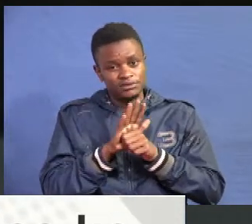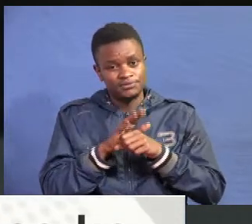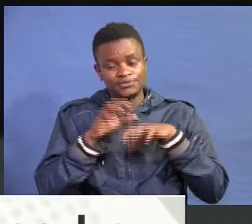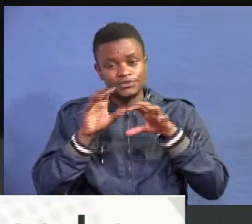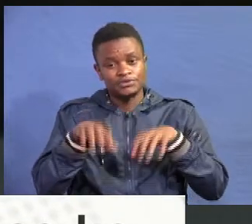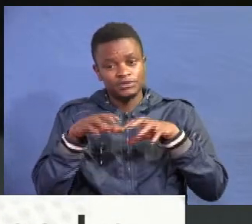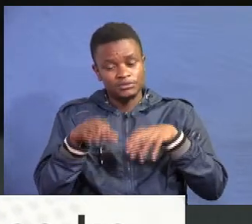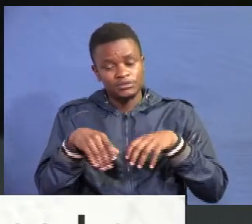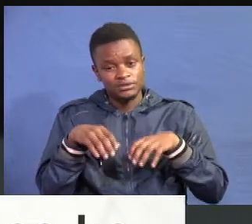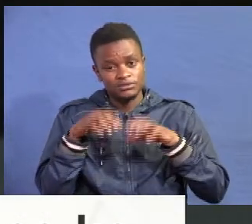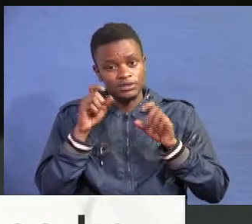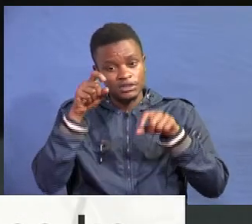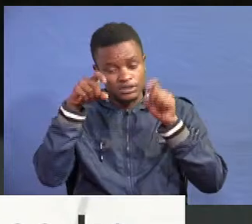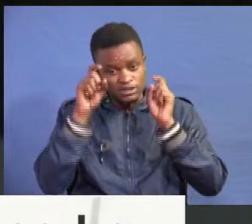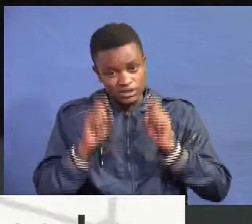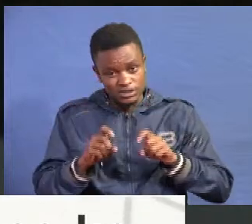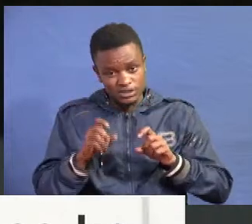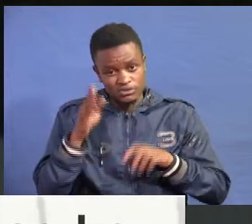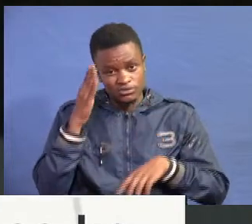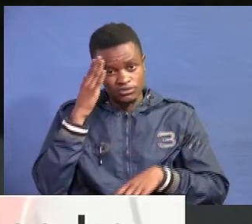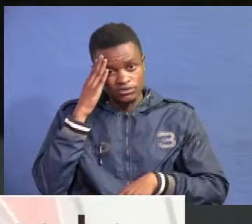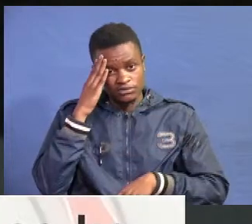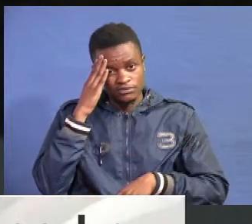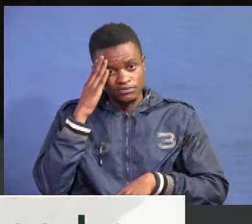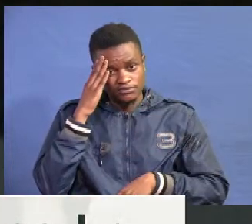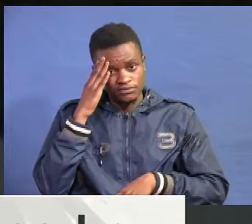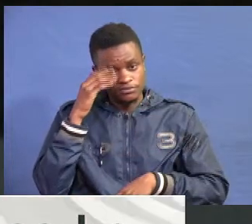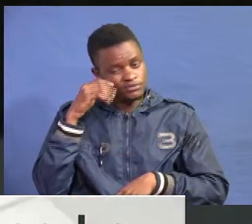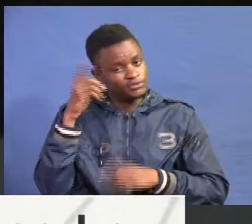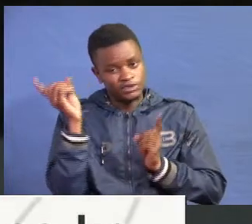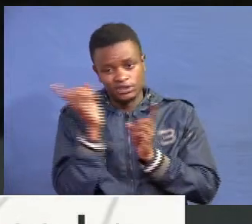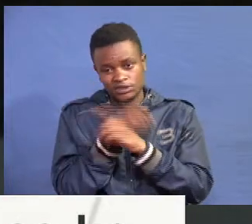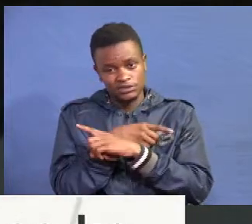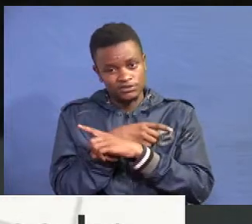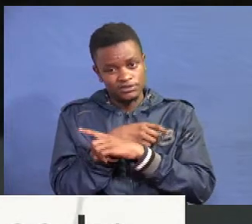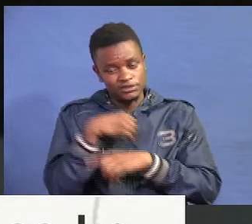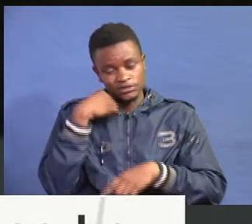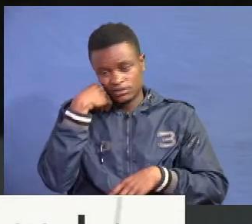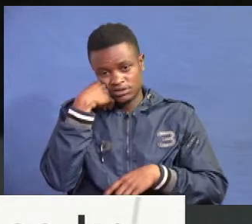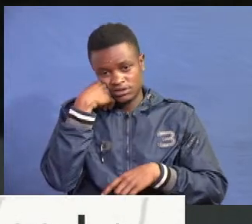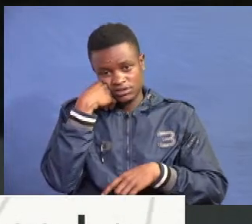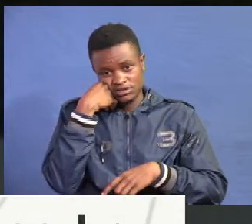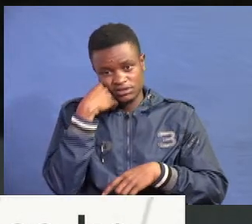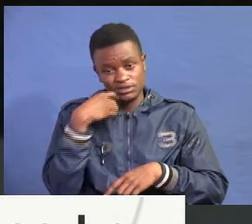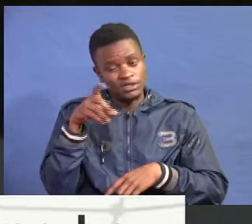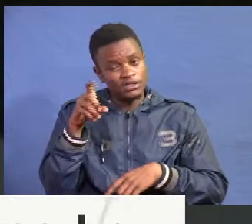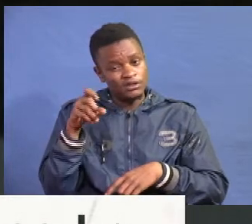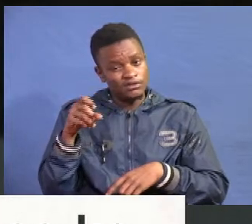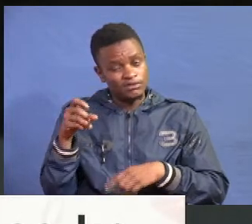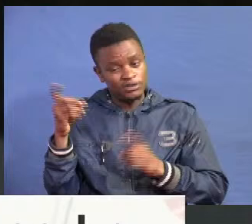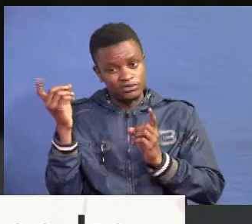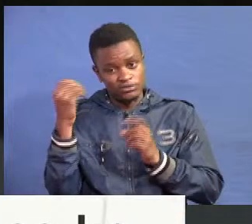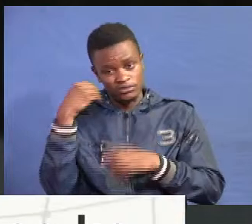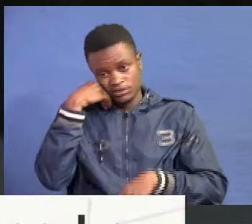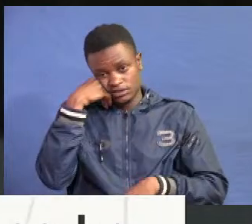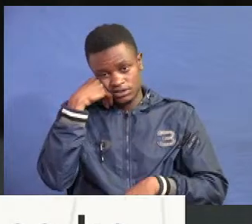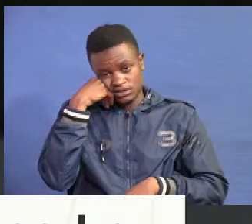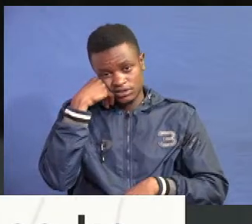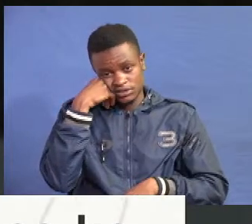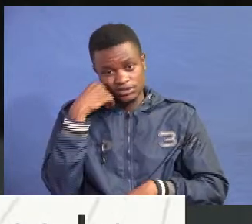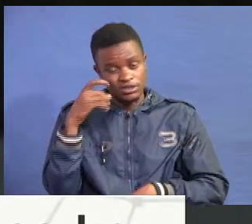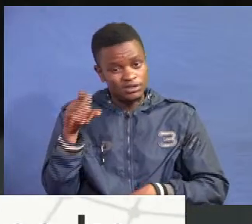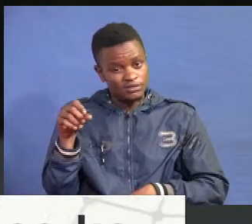diseases normally belong to different categories. There are those that are called viral diseases. We have bacterial